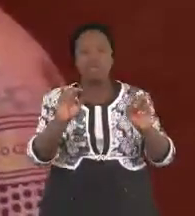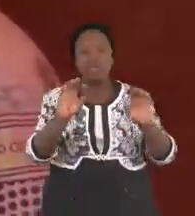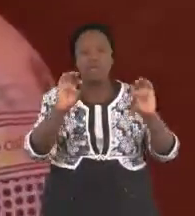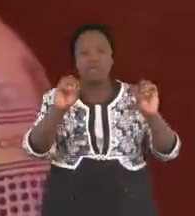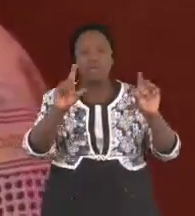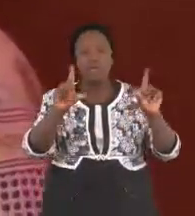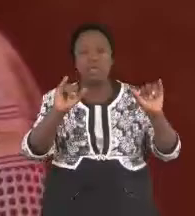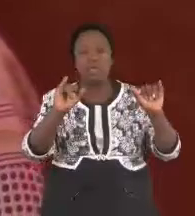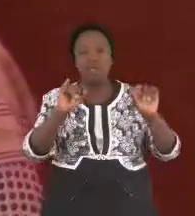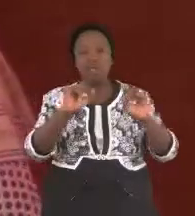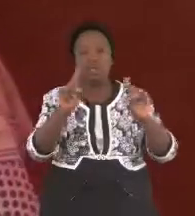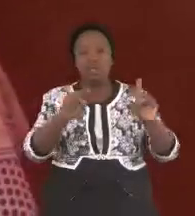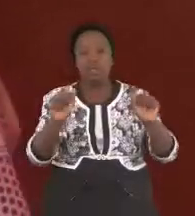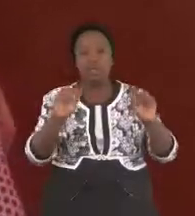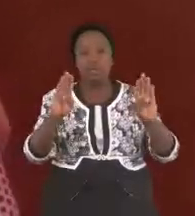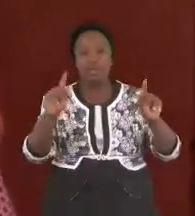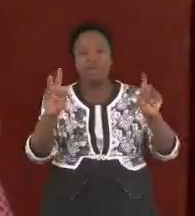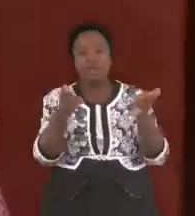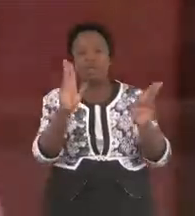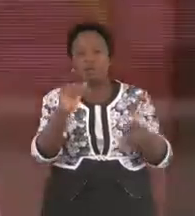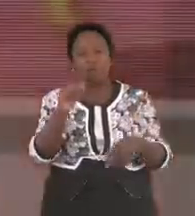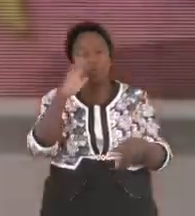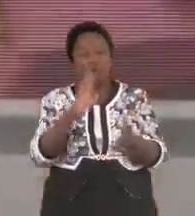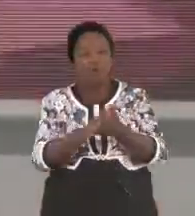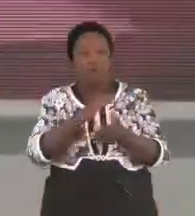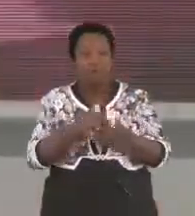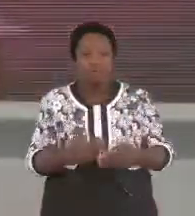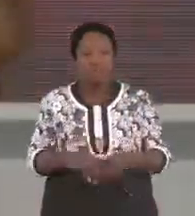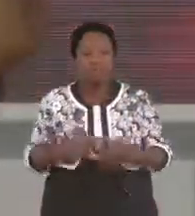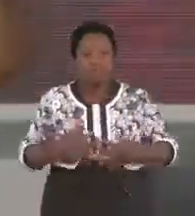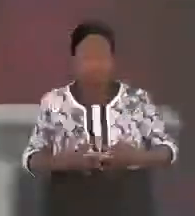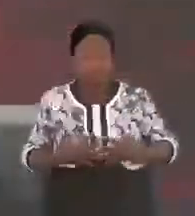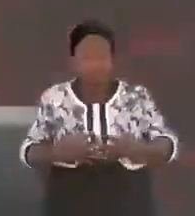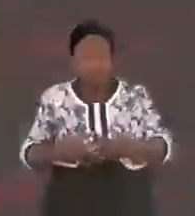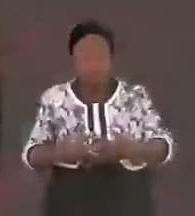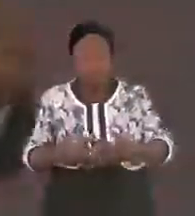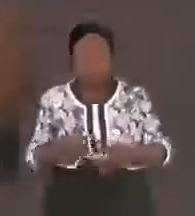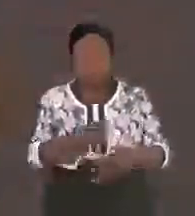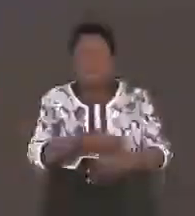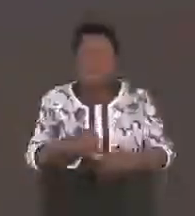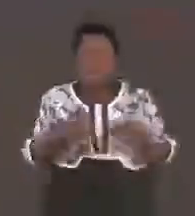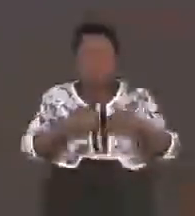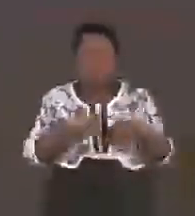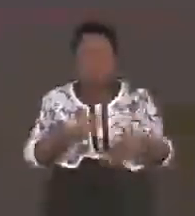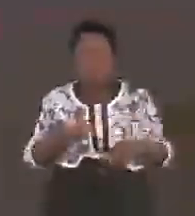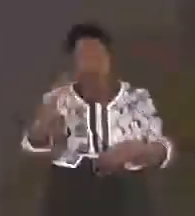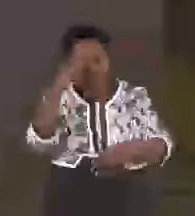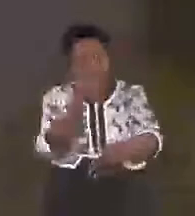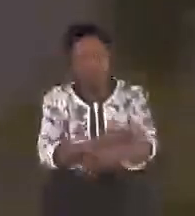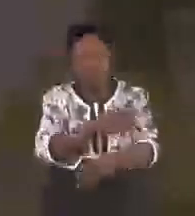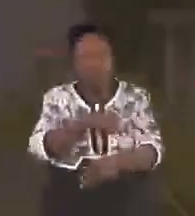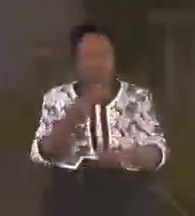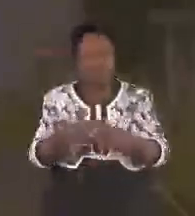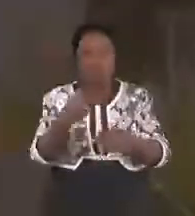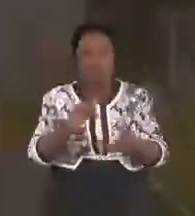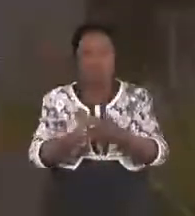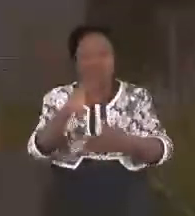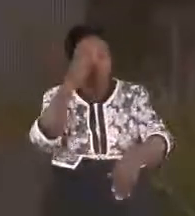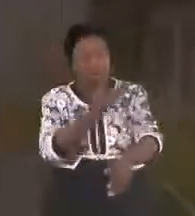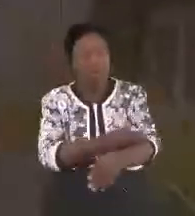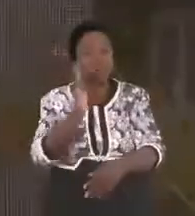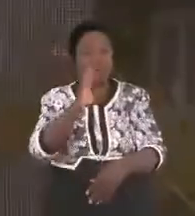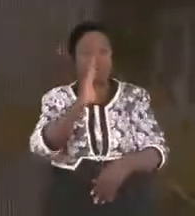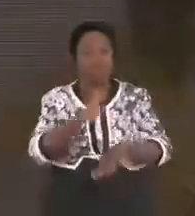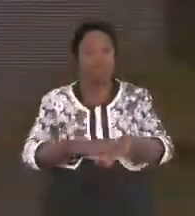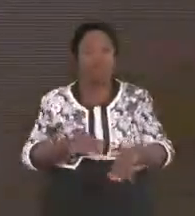and bear a son, and the name of that son shall be called John. He